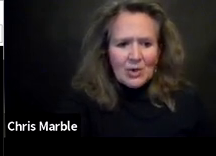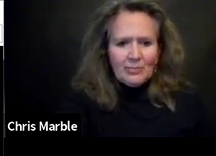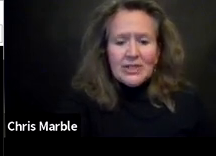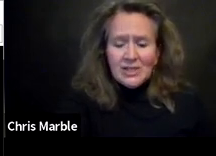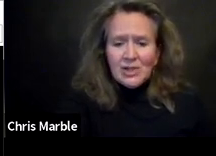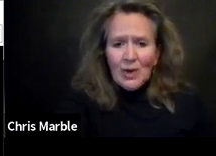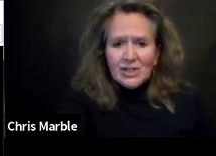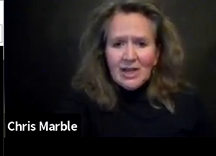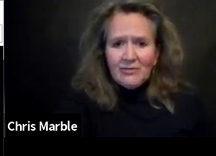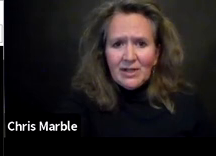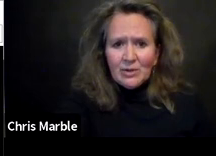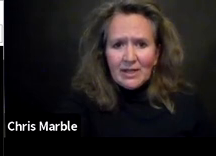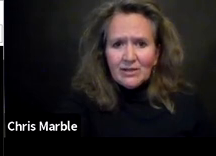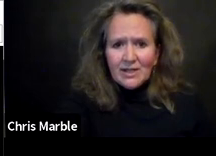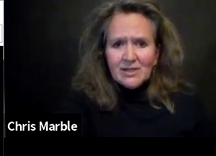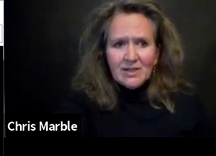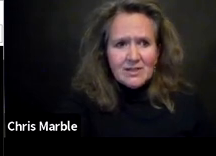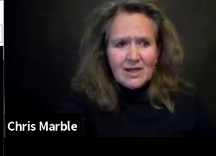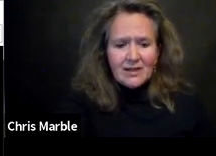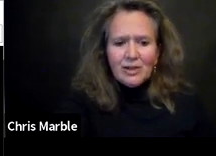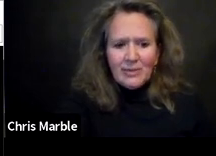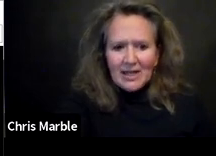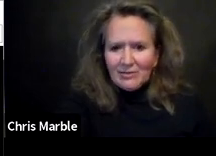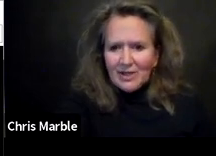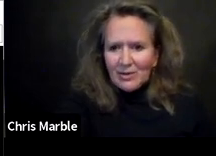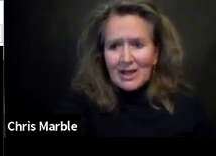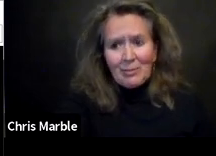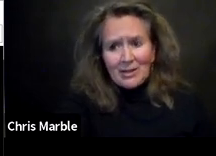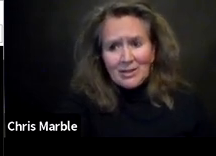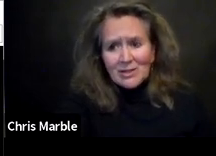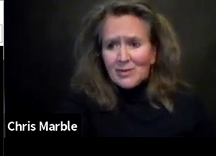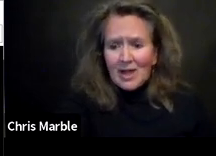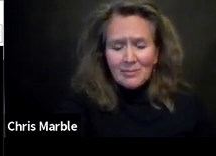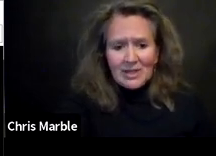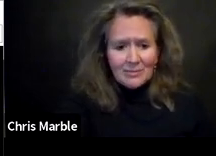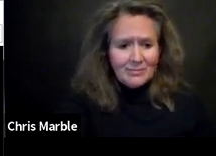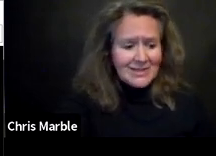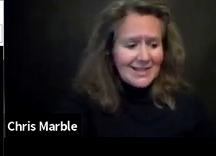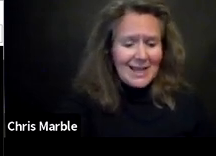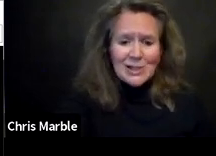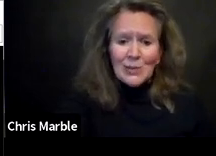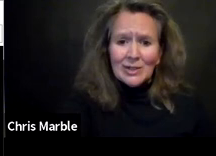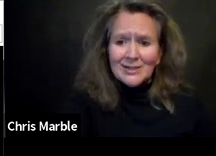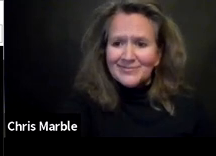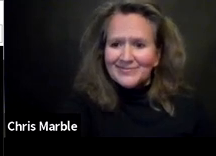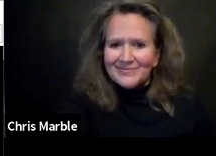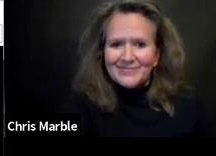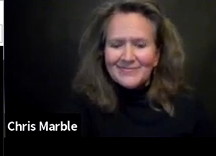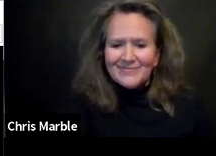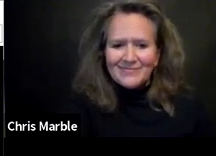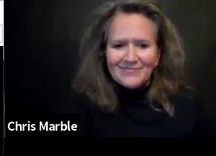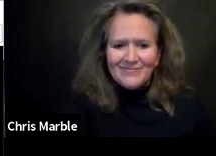So please do watch that video later. It's an illuminating video and I apologize for not being able to get that to work.